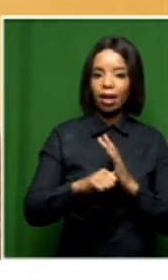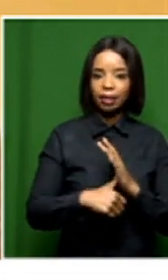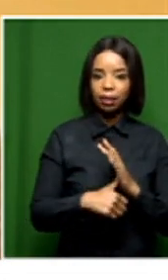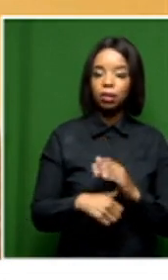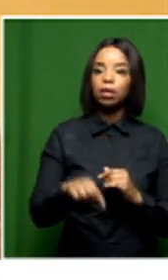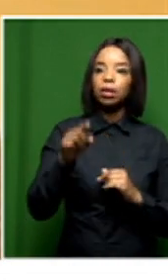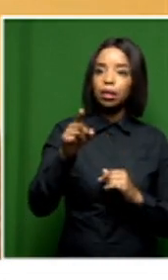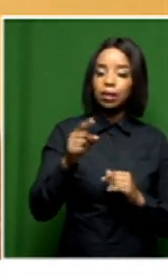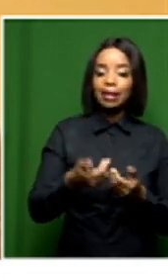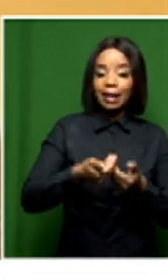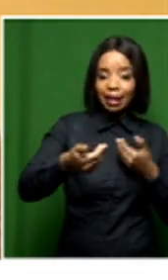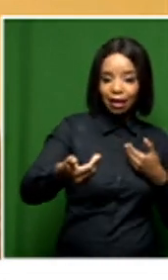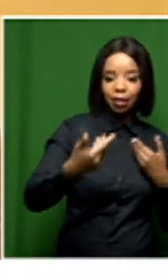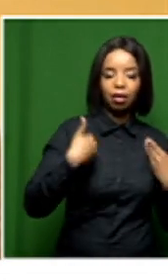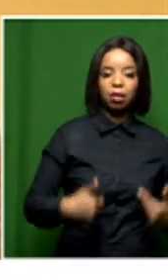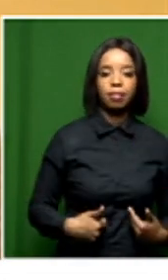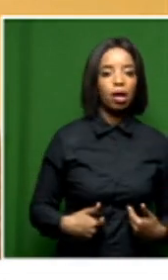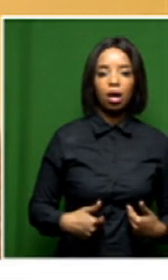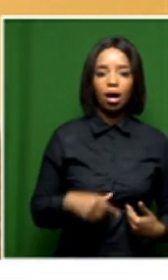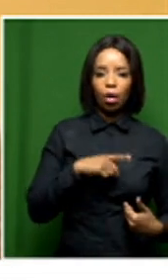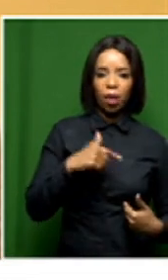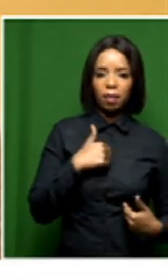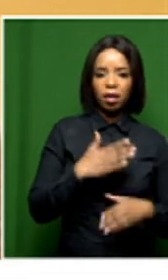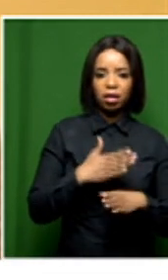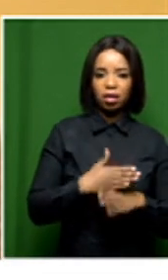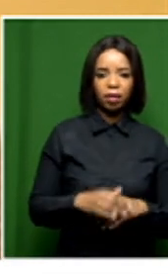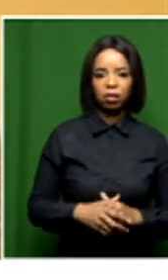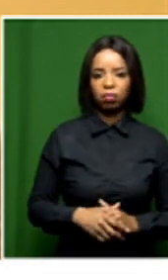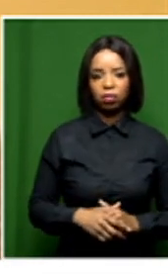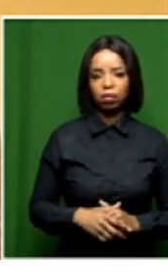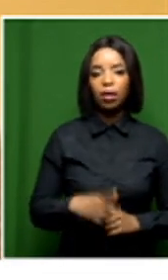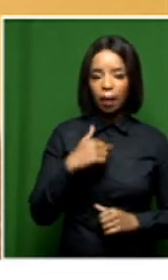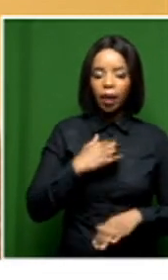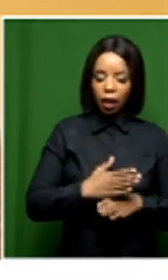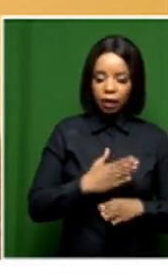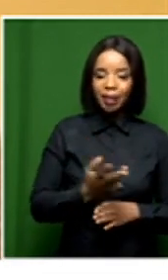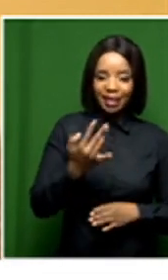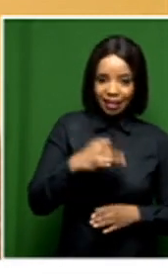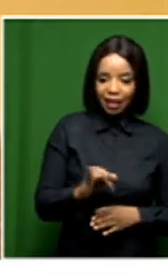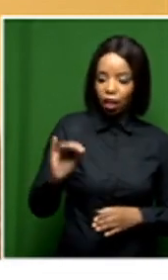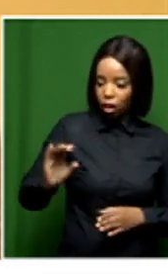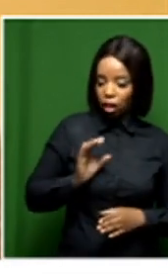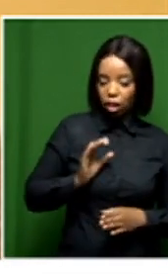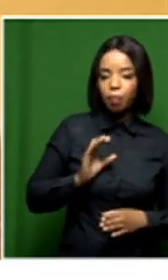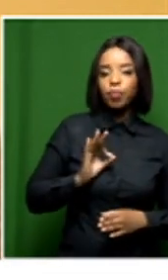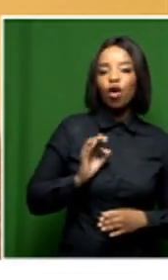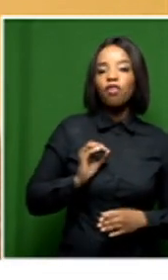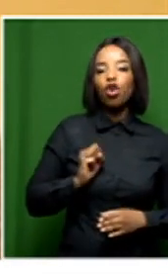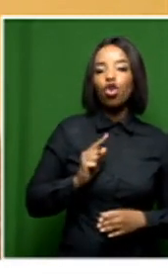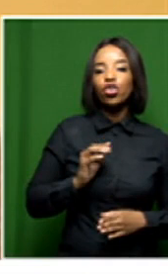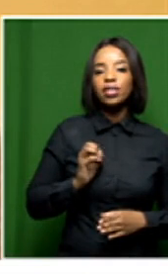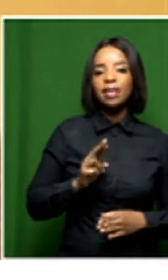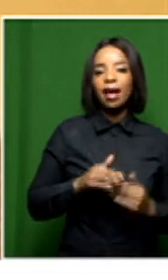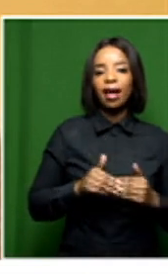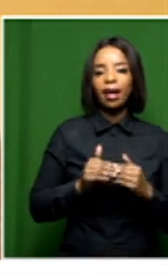are employed. Even if you are employed, you do qualify to get the foster care grant. So those are the people that might be removed from